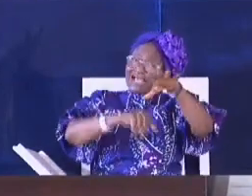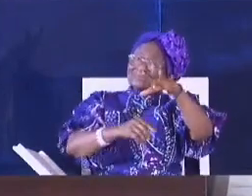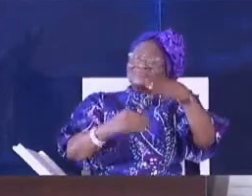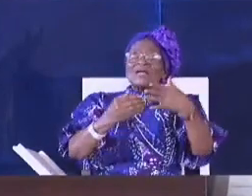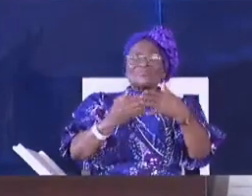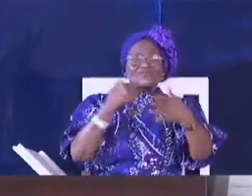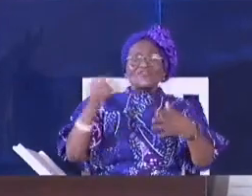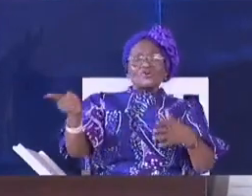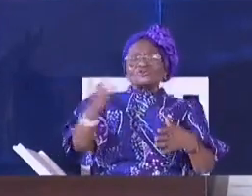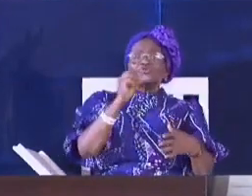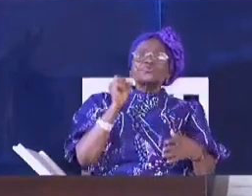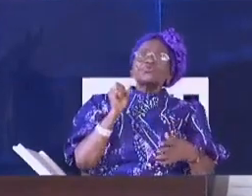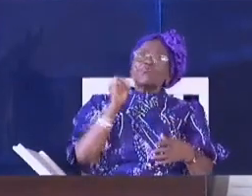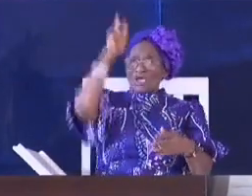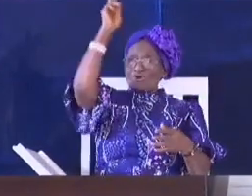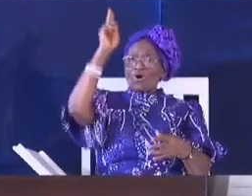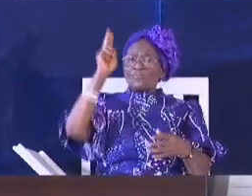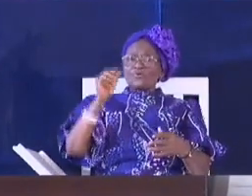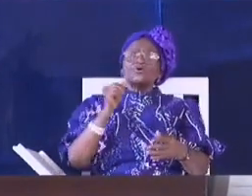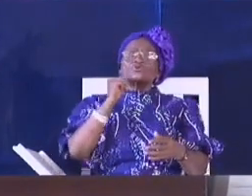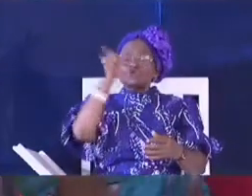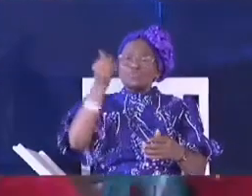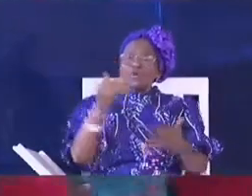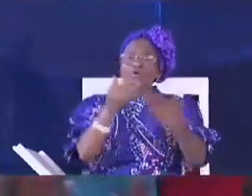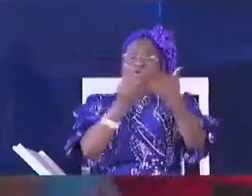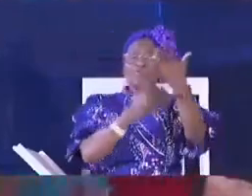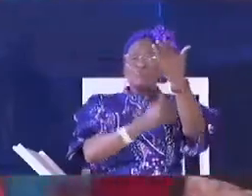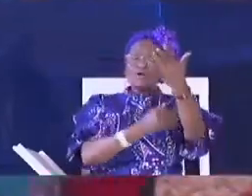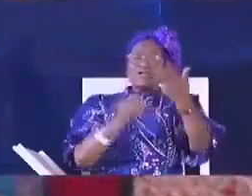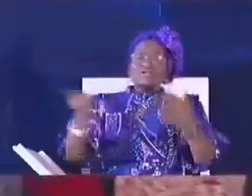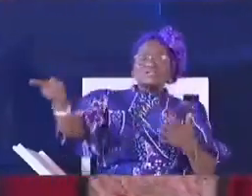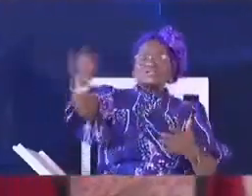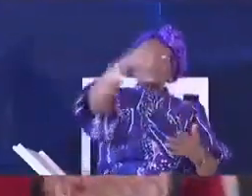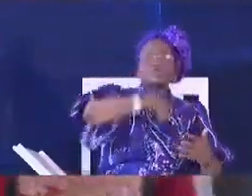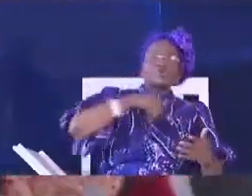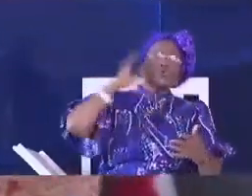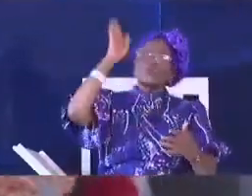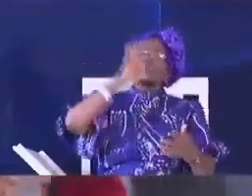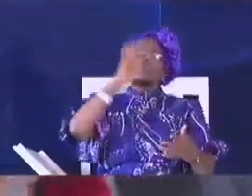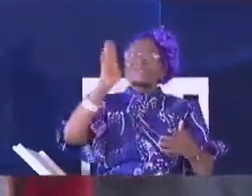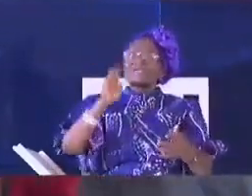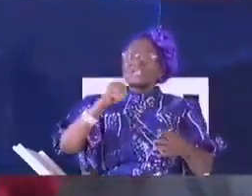morning, you will be on another level spiritually.